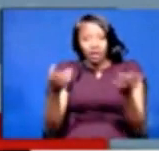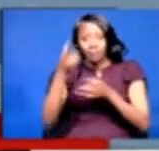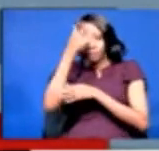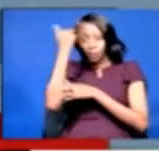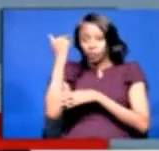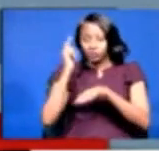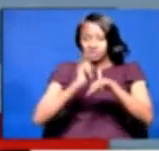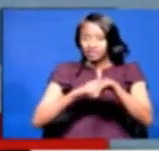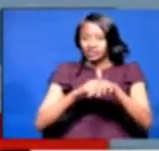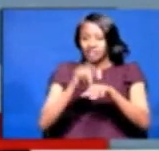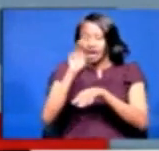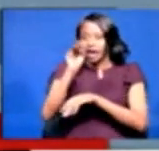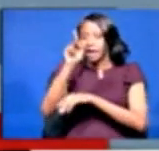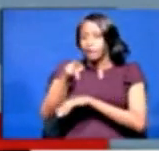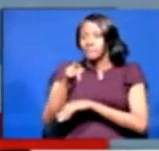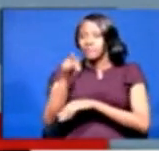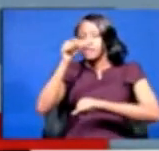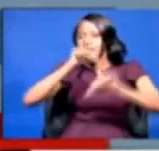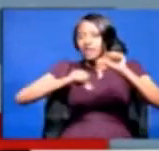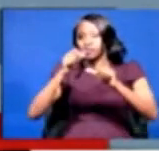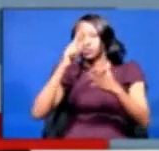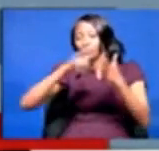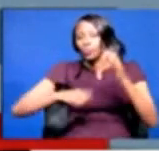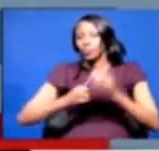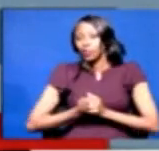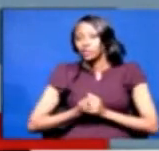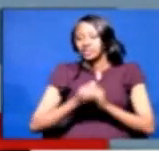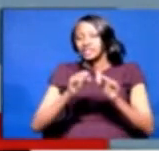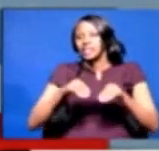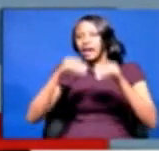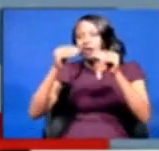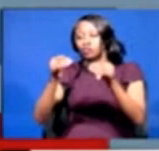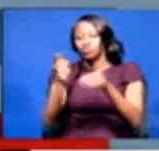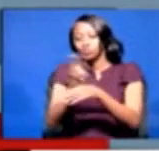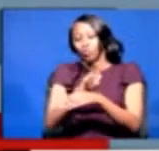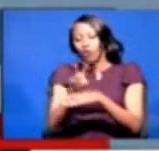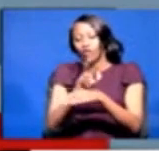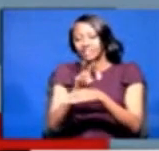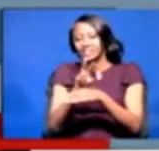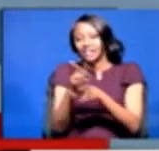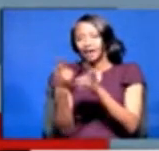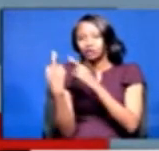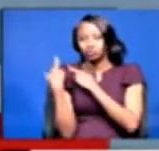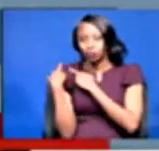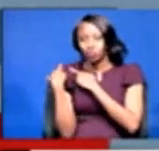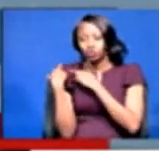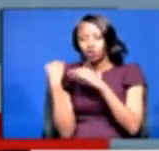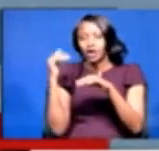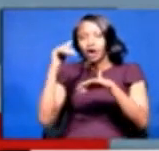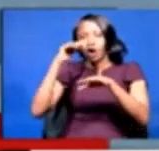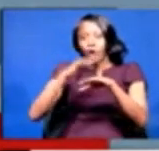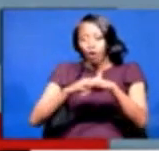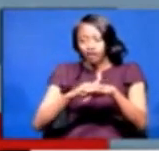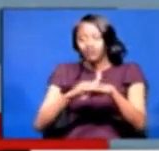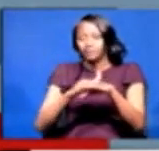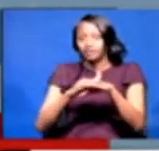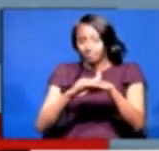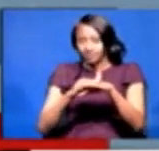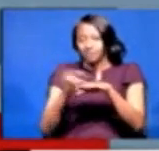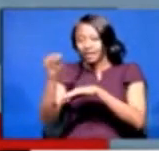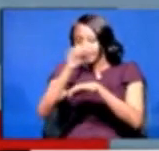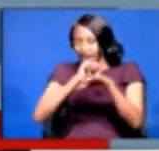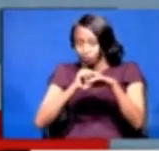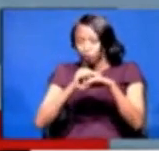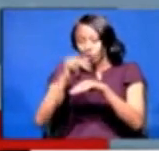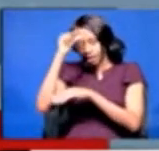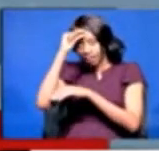of parliament is actually elected so that they can go and do their oversight roles mm-hmm. over the national government and even the